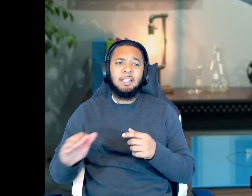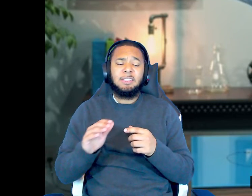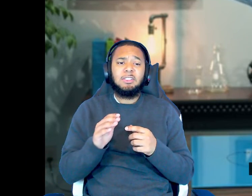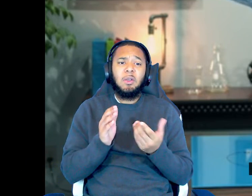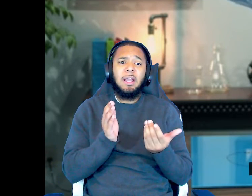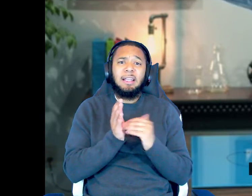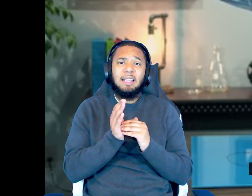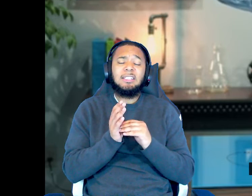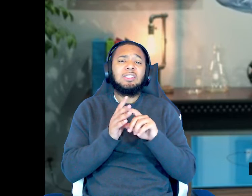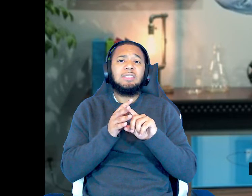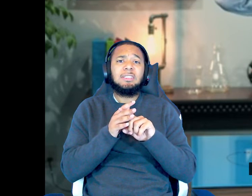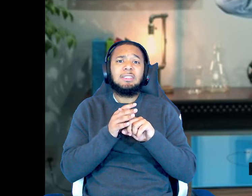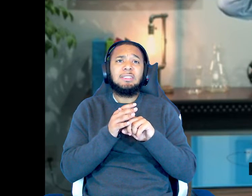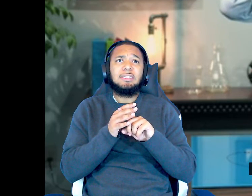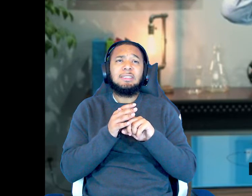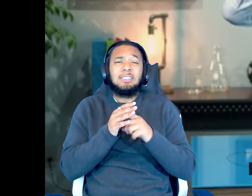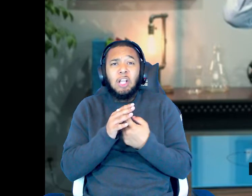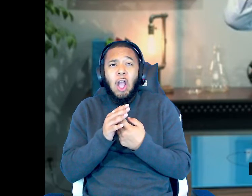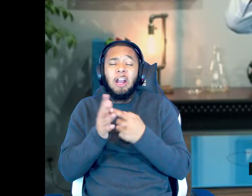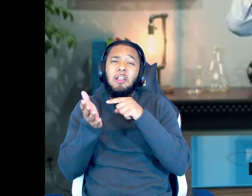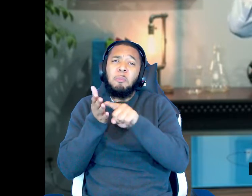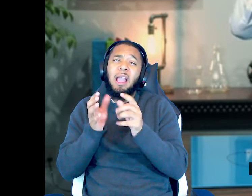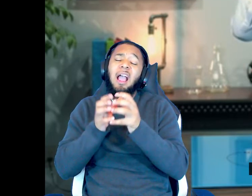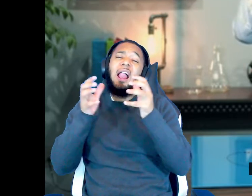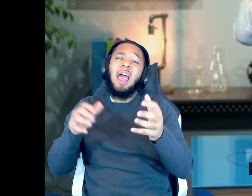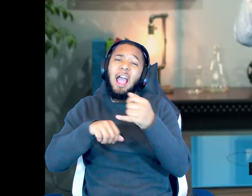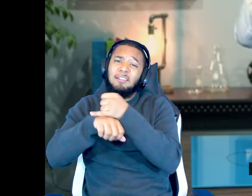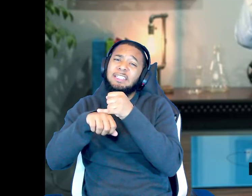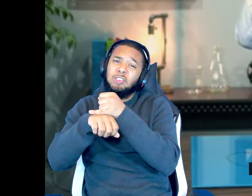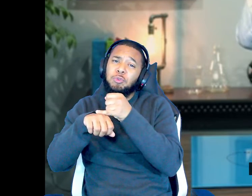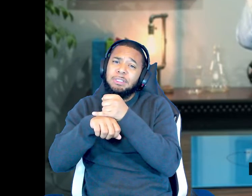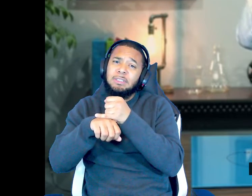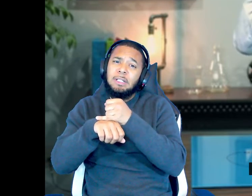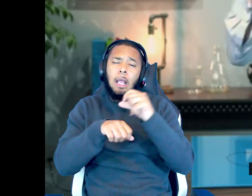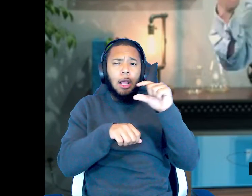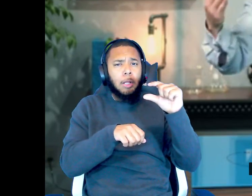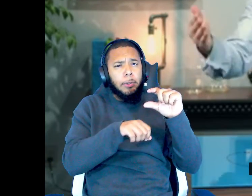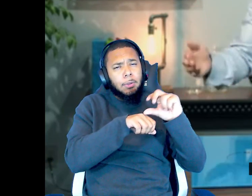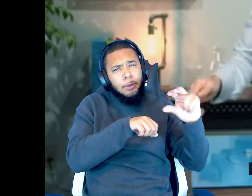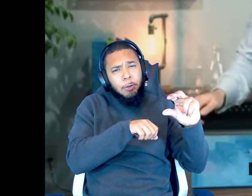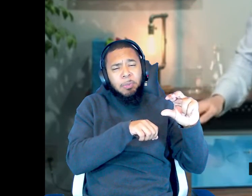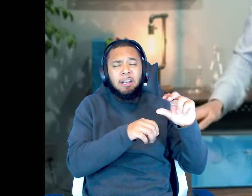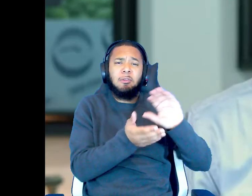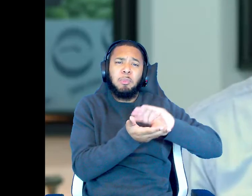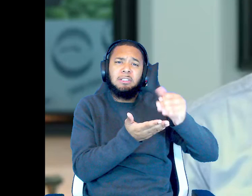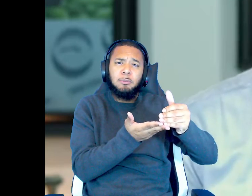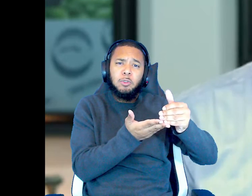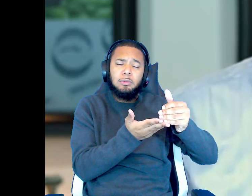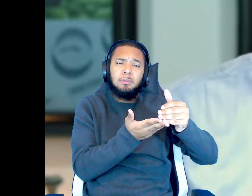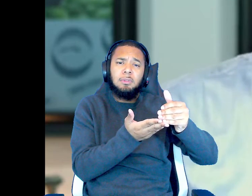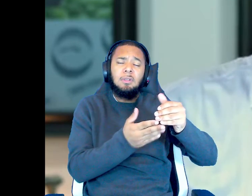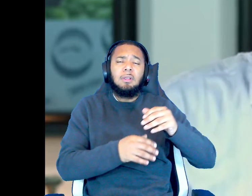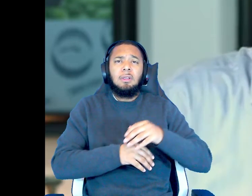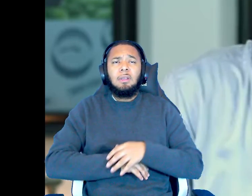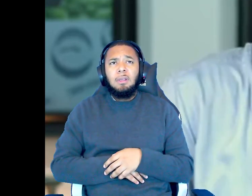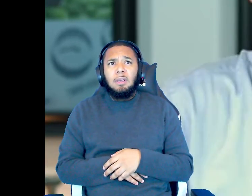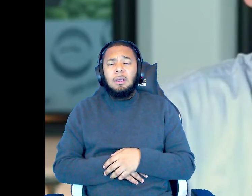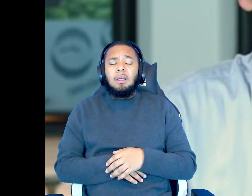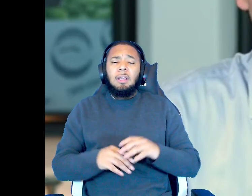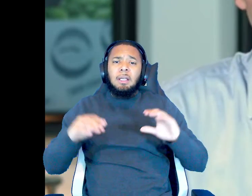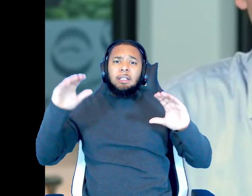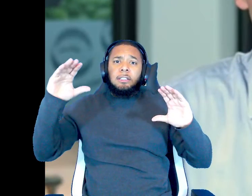you're paying more and more principal and less interest. And that's really what you want, because paying interest,